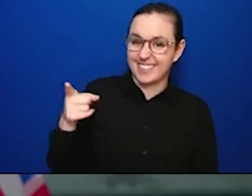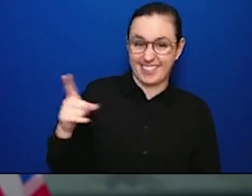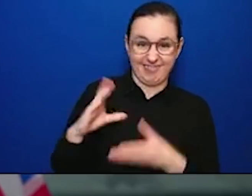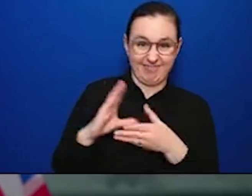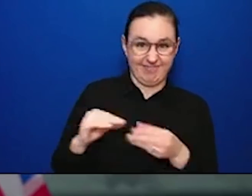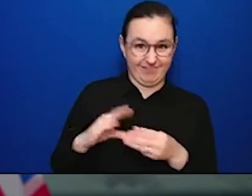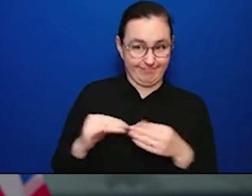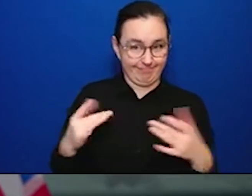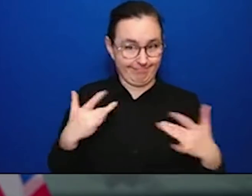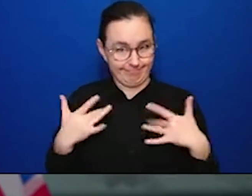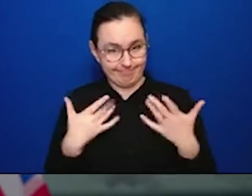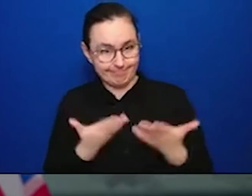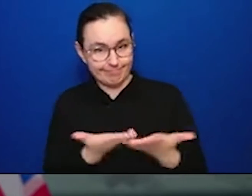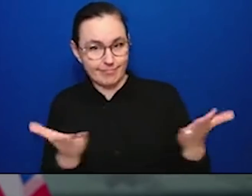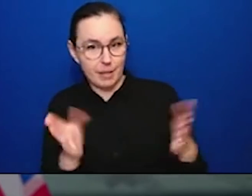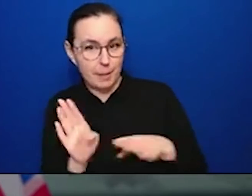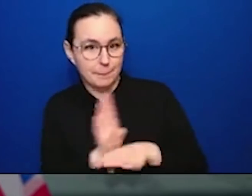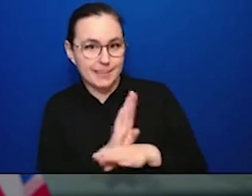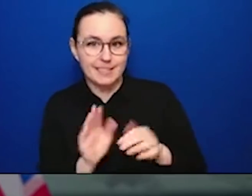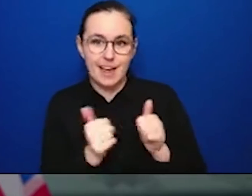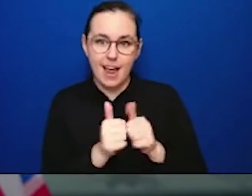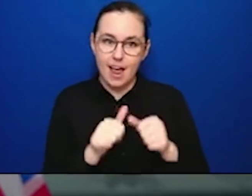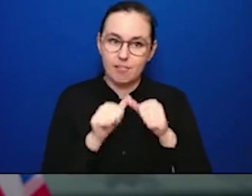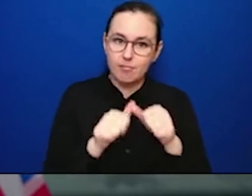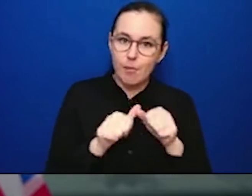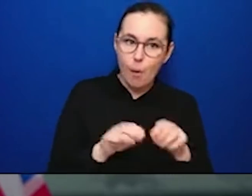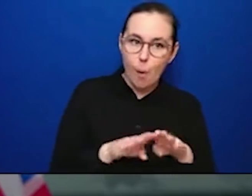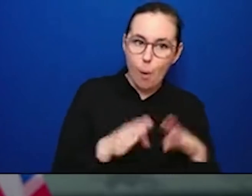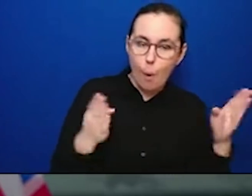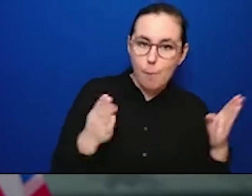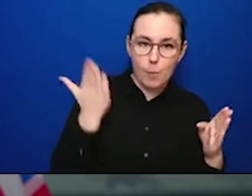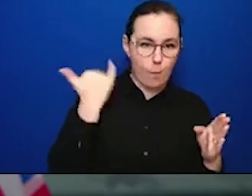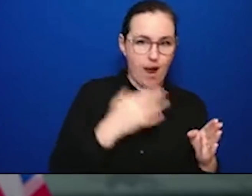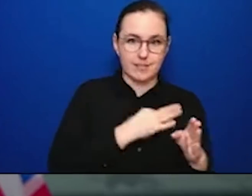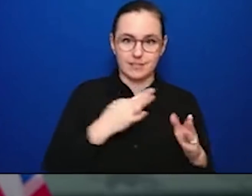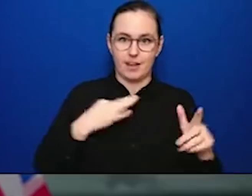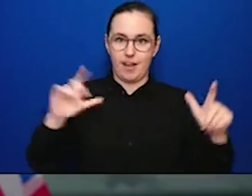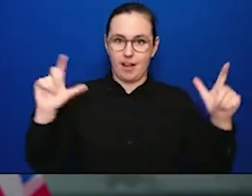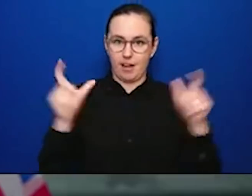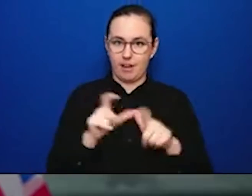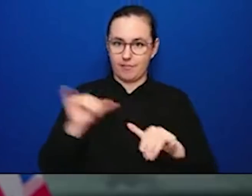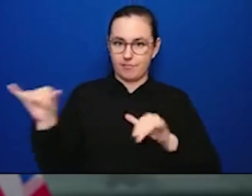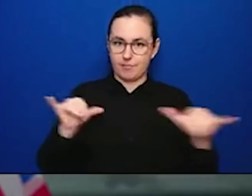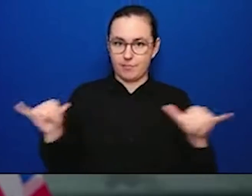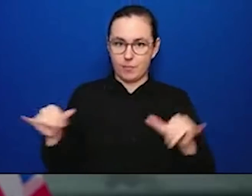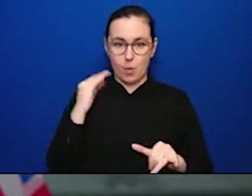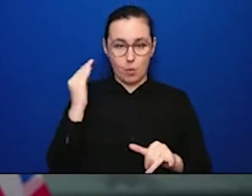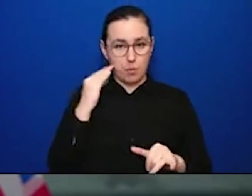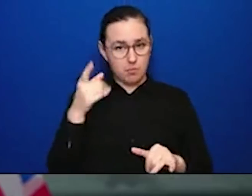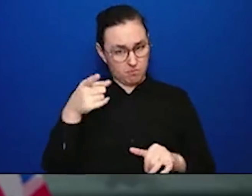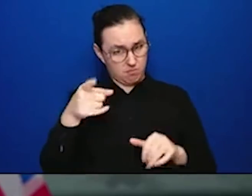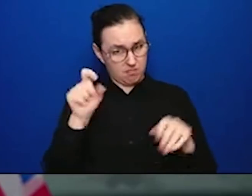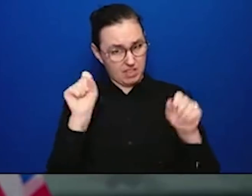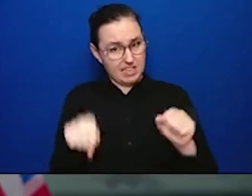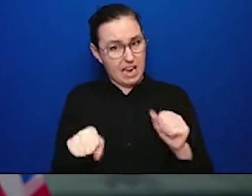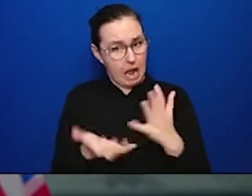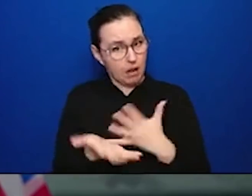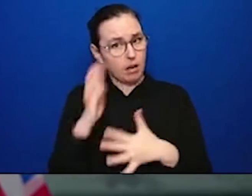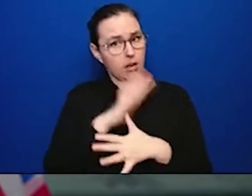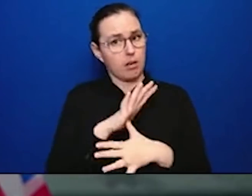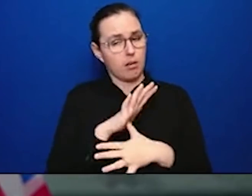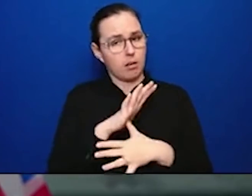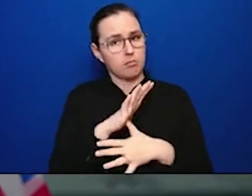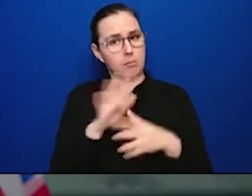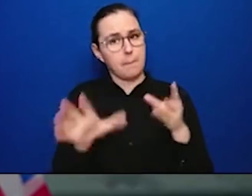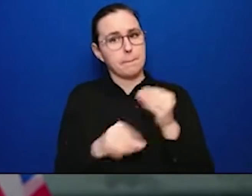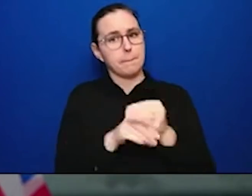foresee prioritizing booster shots for employees like grocery store workers or teachers or